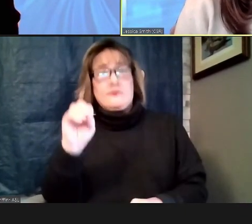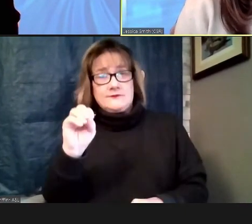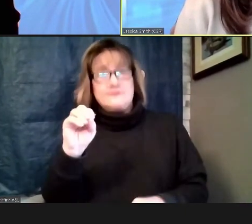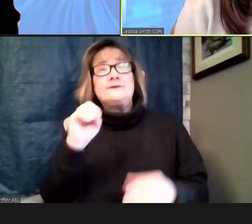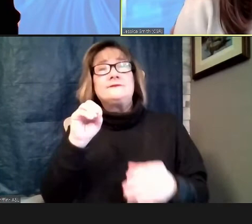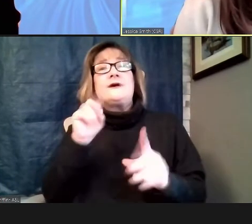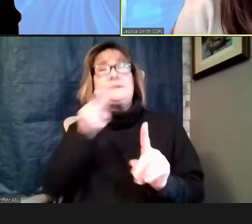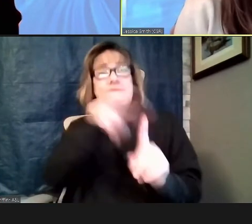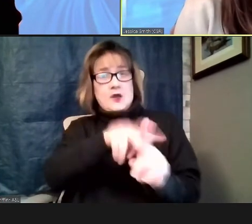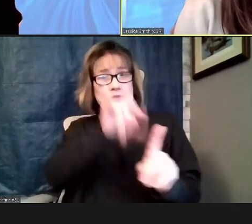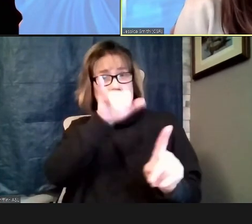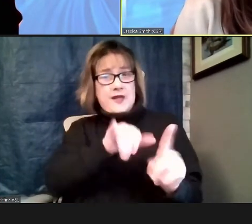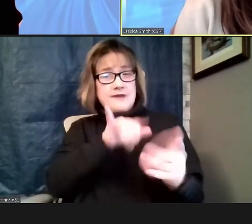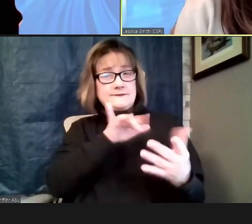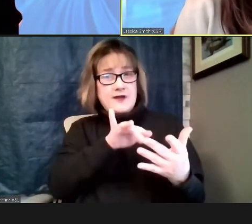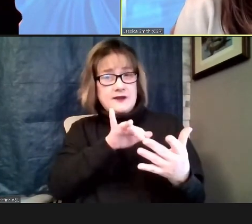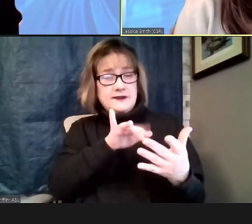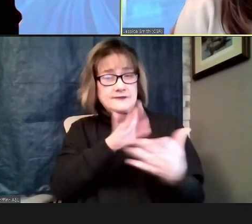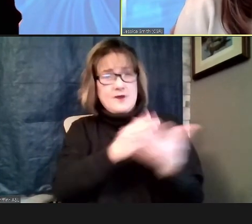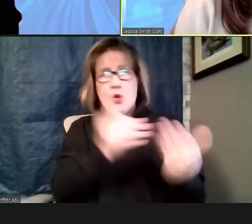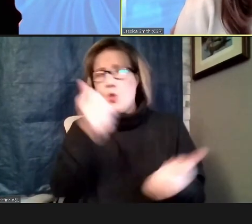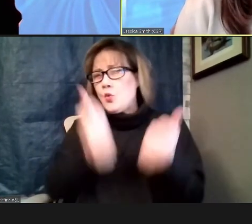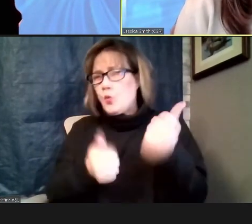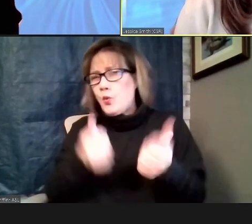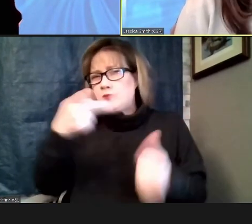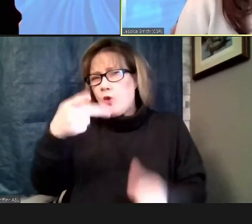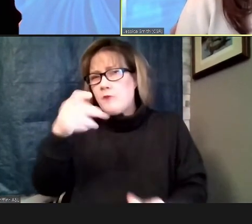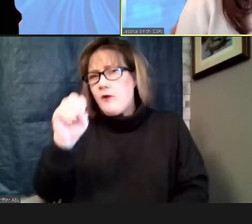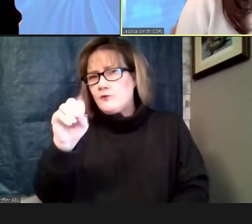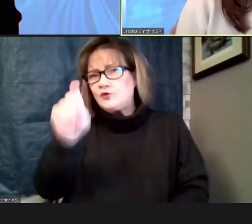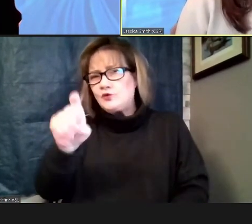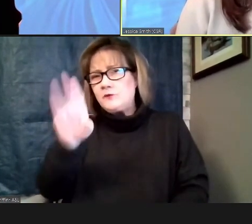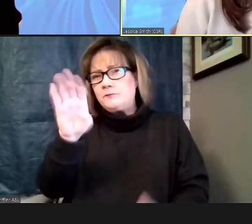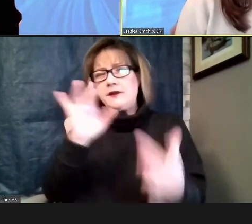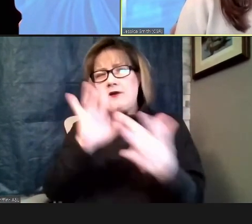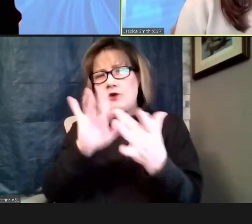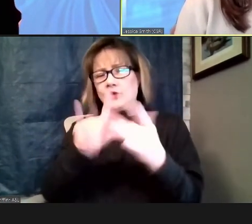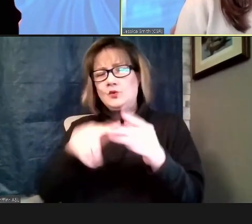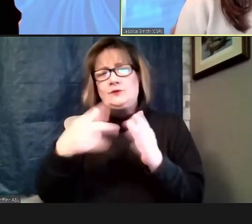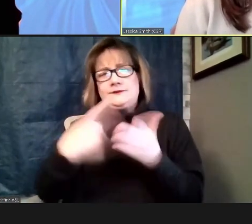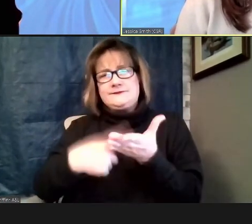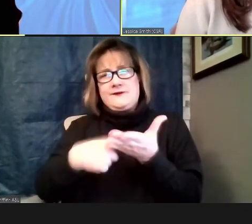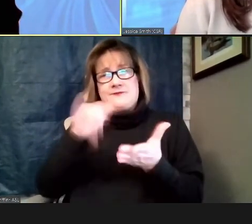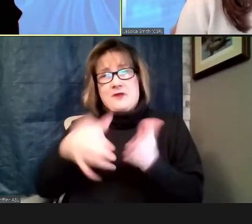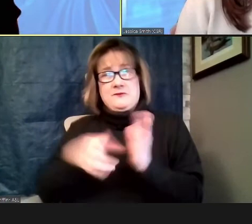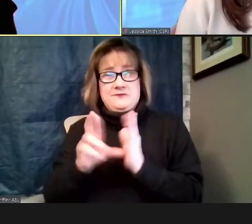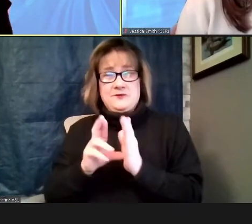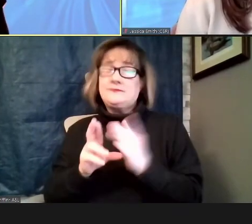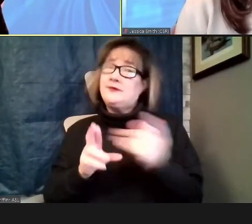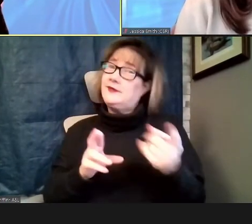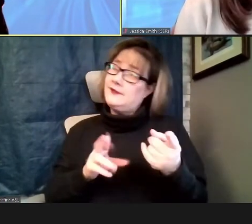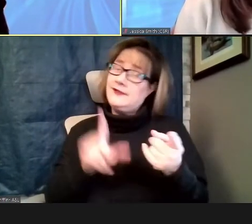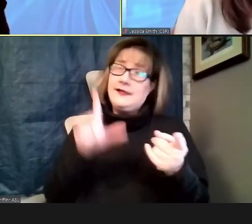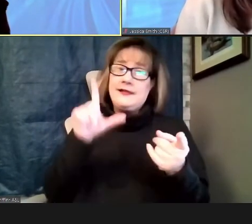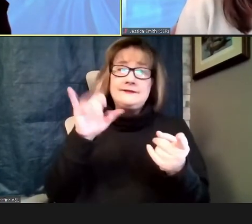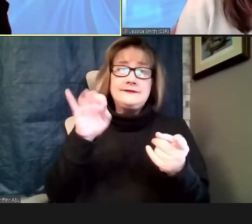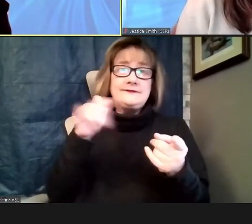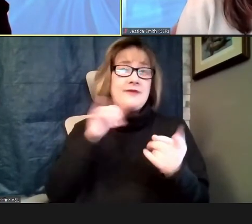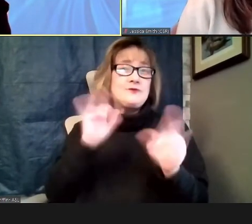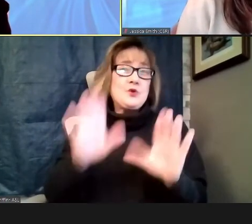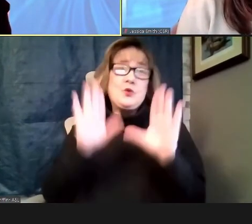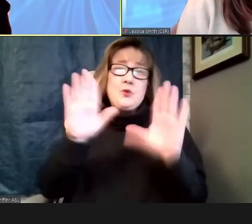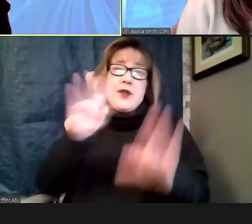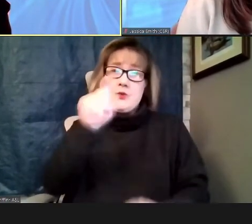section. Uh, so which program officer should we contact to discuss the review? That's a great question. You want